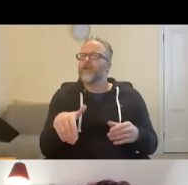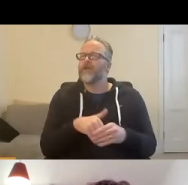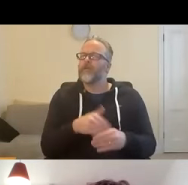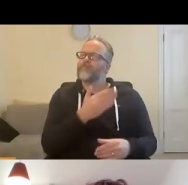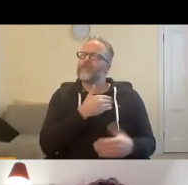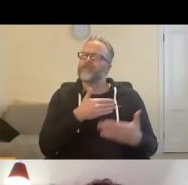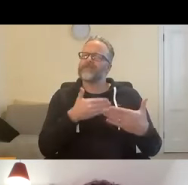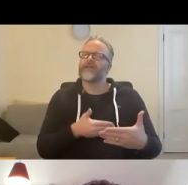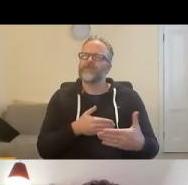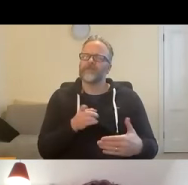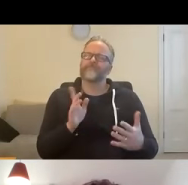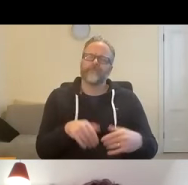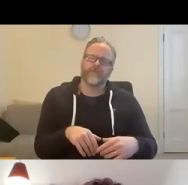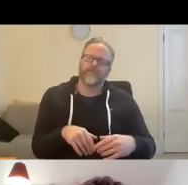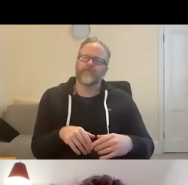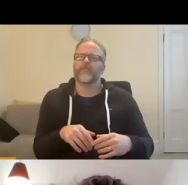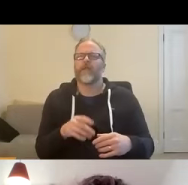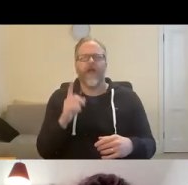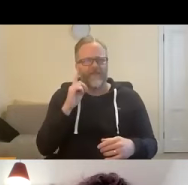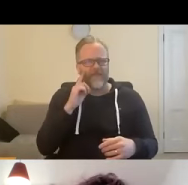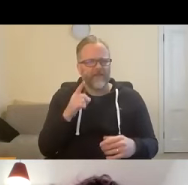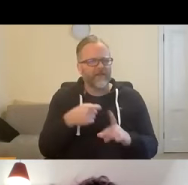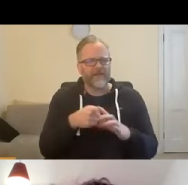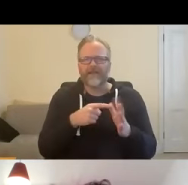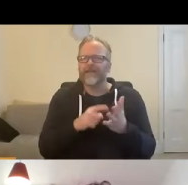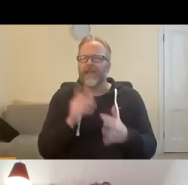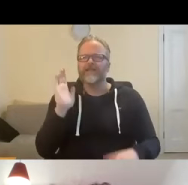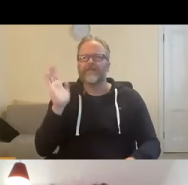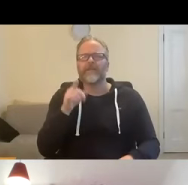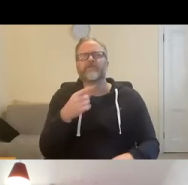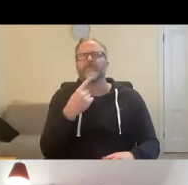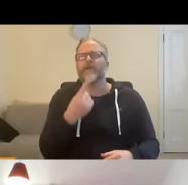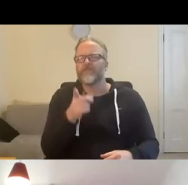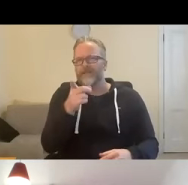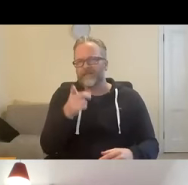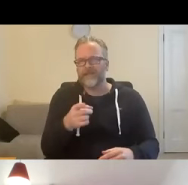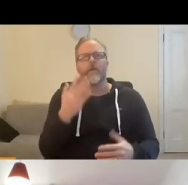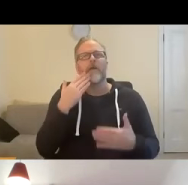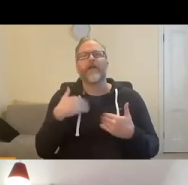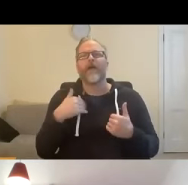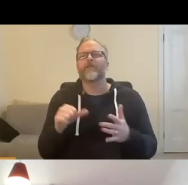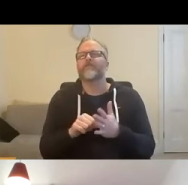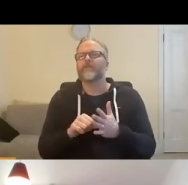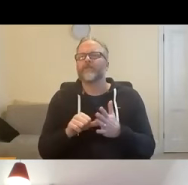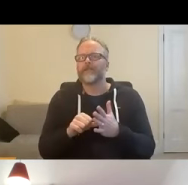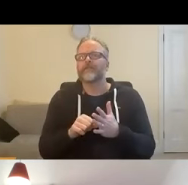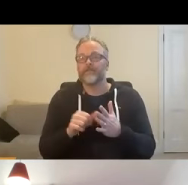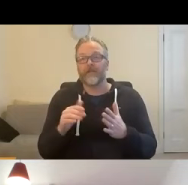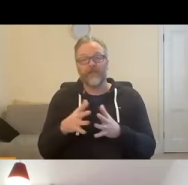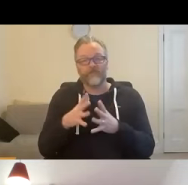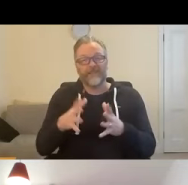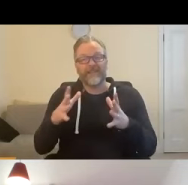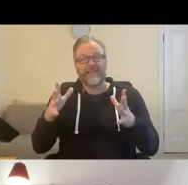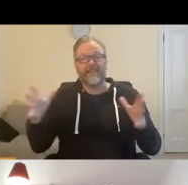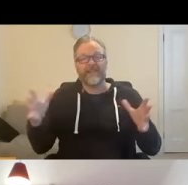sessions and heard, I think it was Kate speaking when she mentioned this, mental health difficulties are on the rise. So